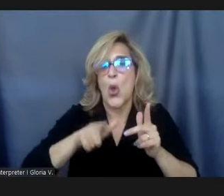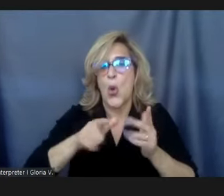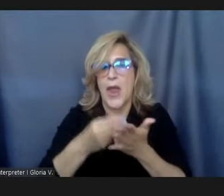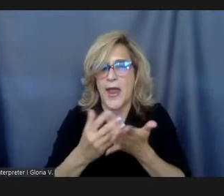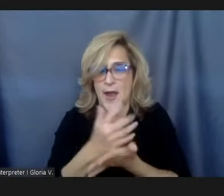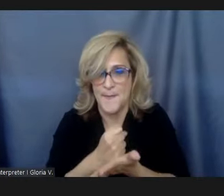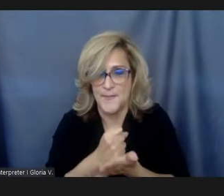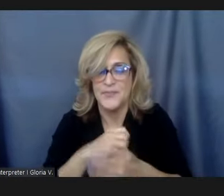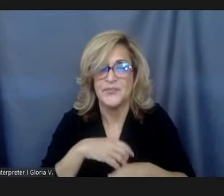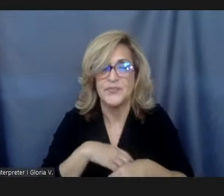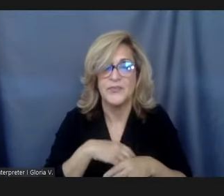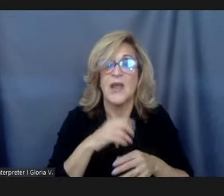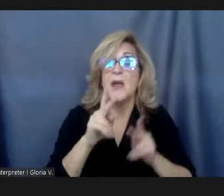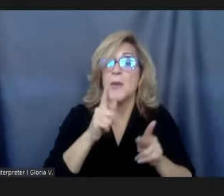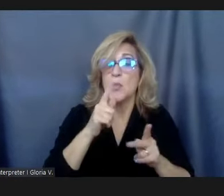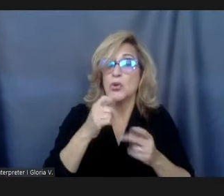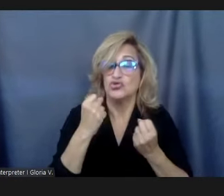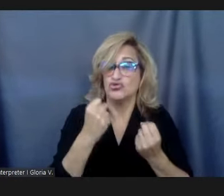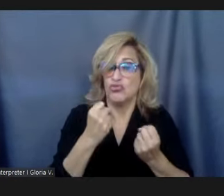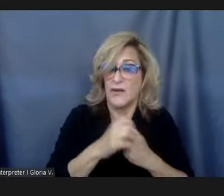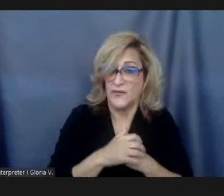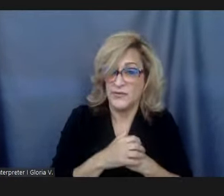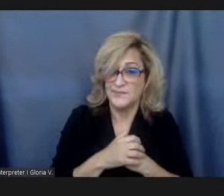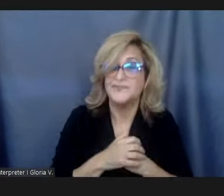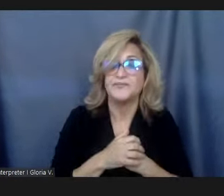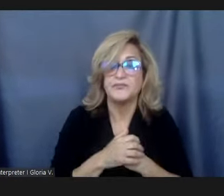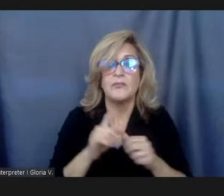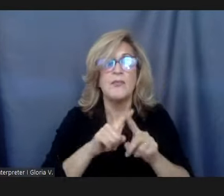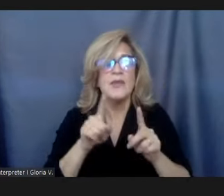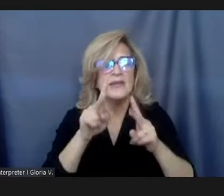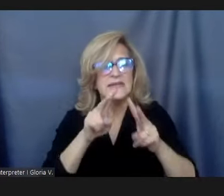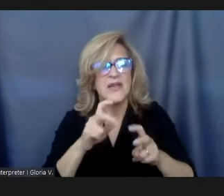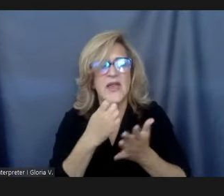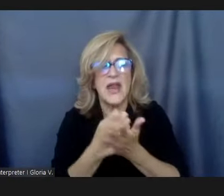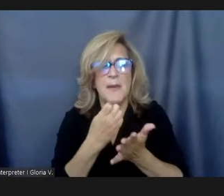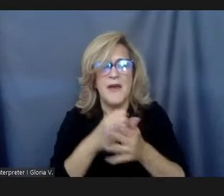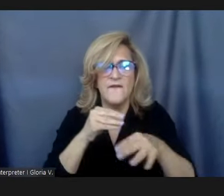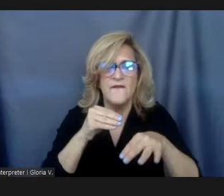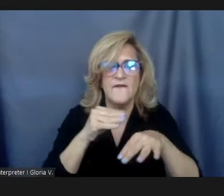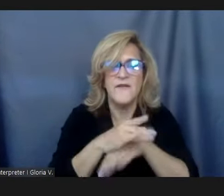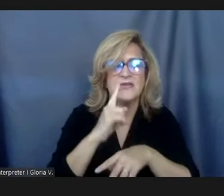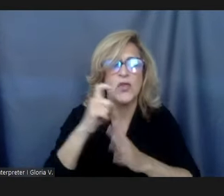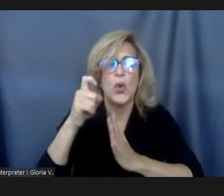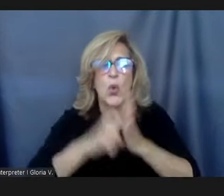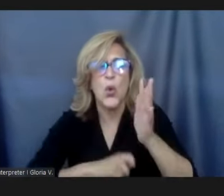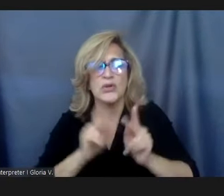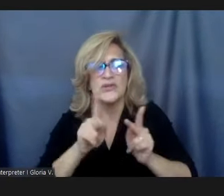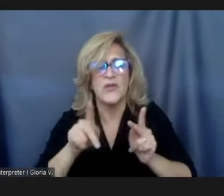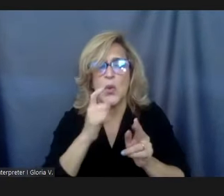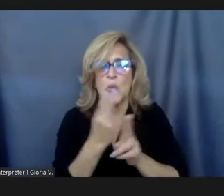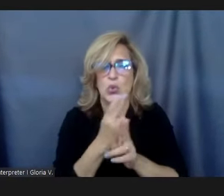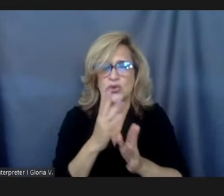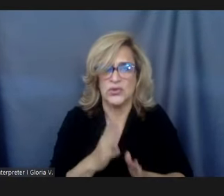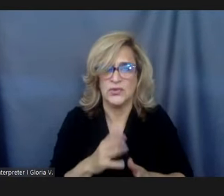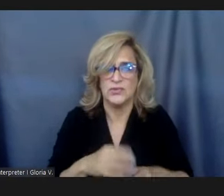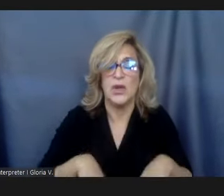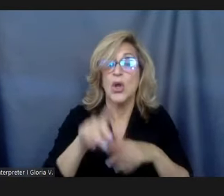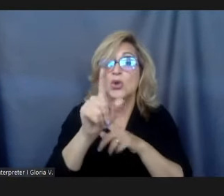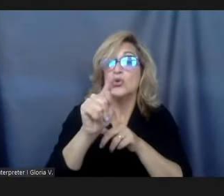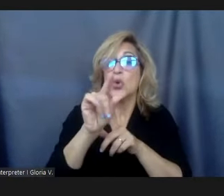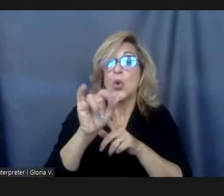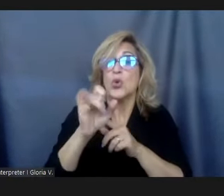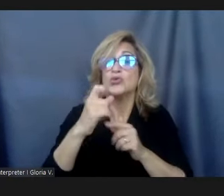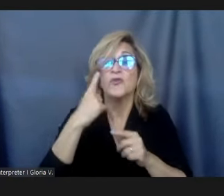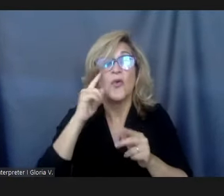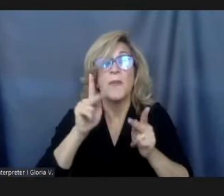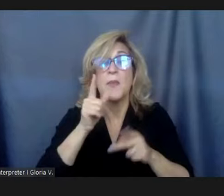for-hire vehicle industry, which has a high proportion of workers who identify as minority, as defined by United States Department of Transportation guidance, are also